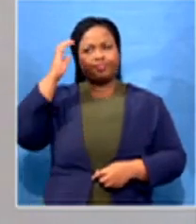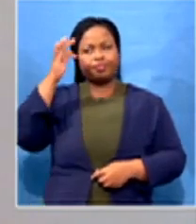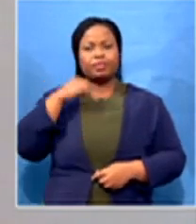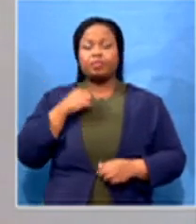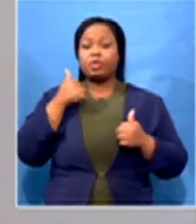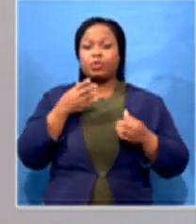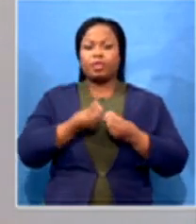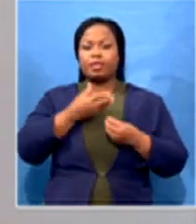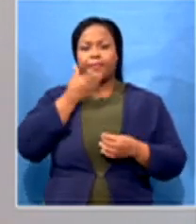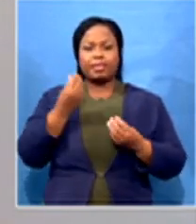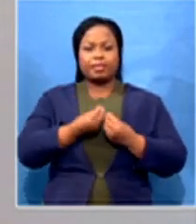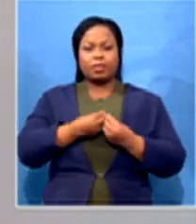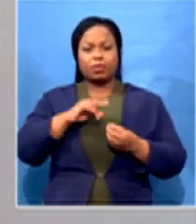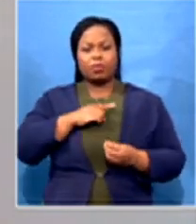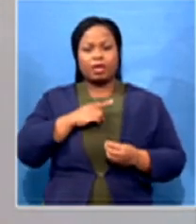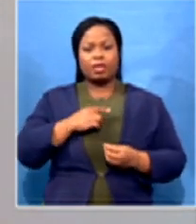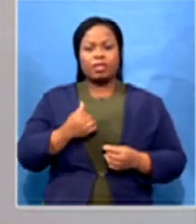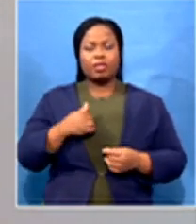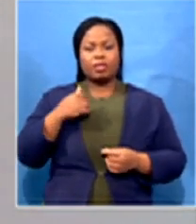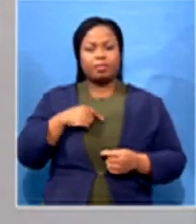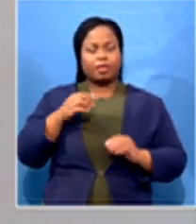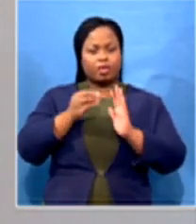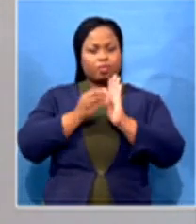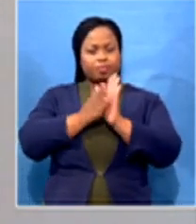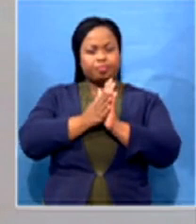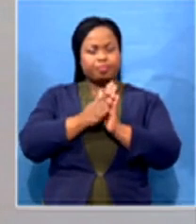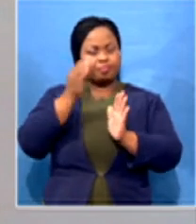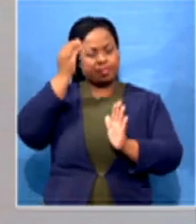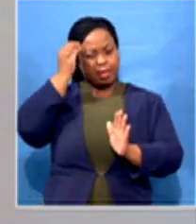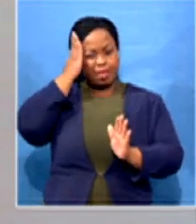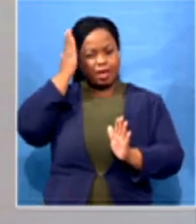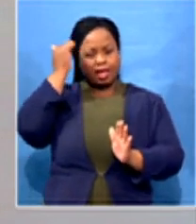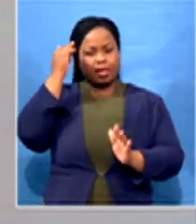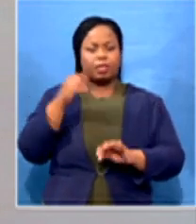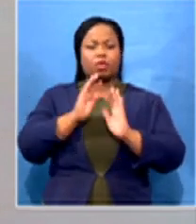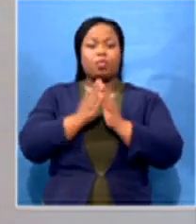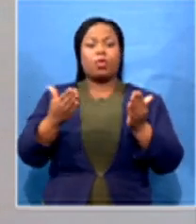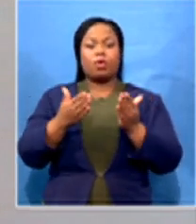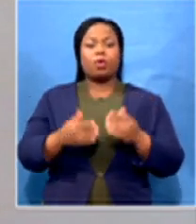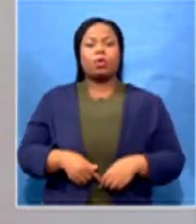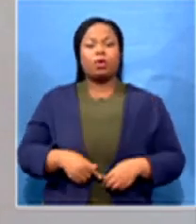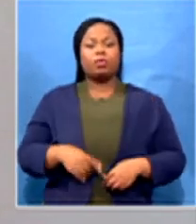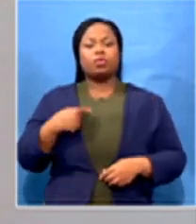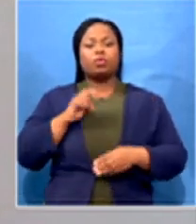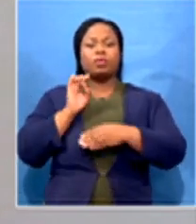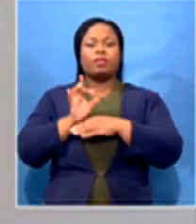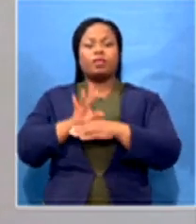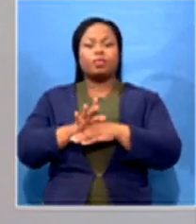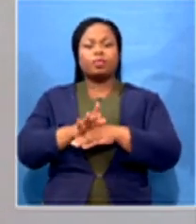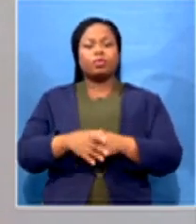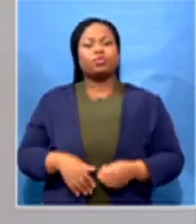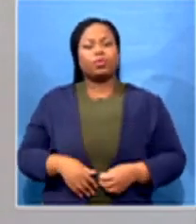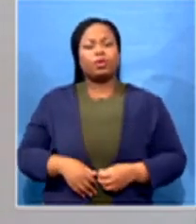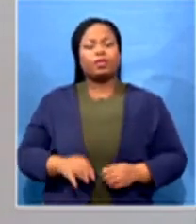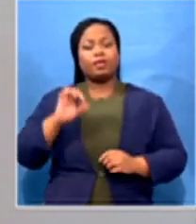this book sitting in the back of my mind for a very long time, giving advice to a Comrades novice, their